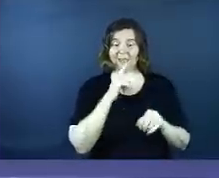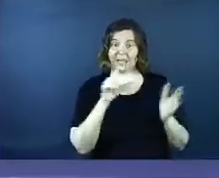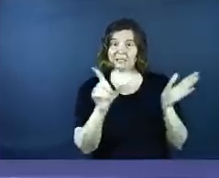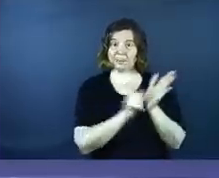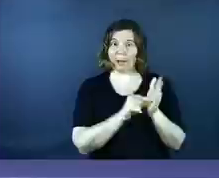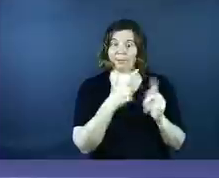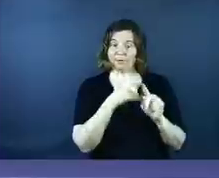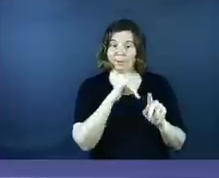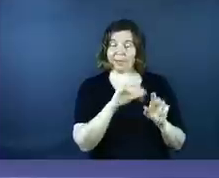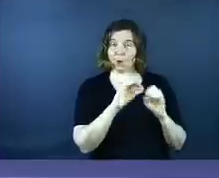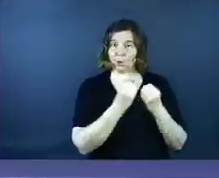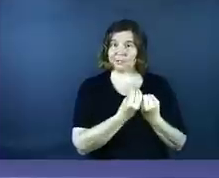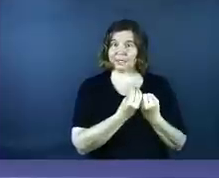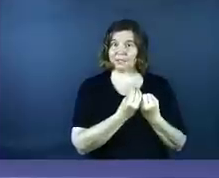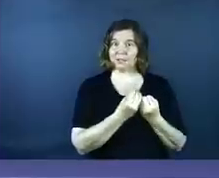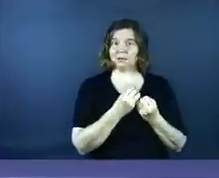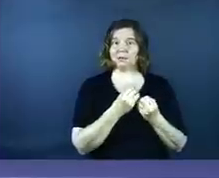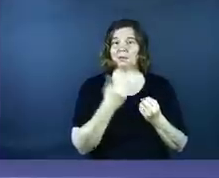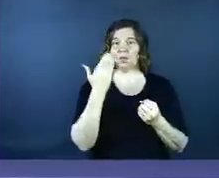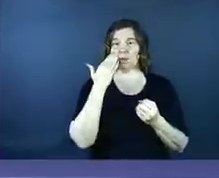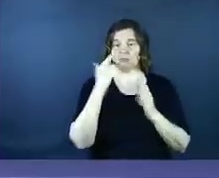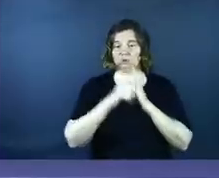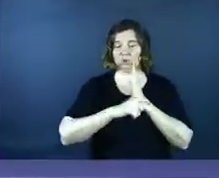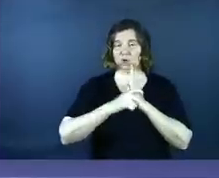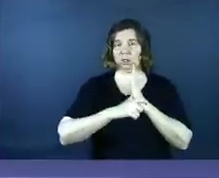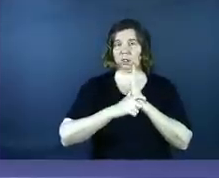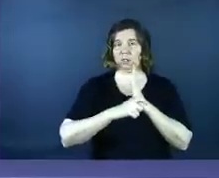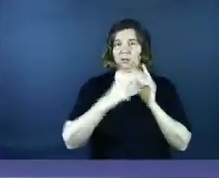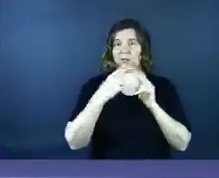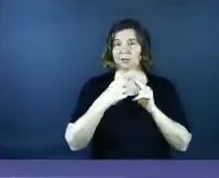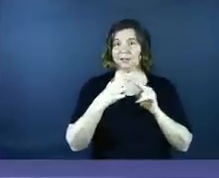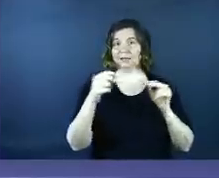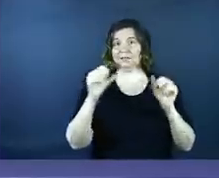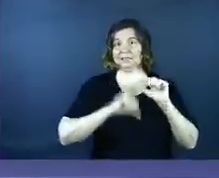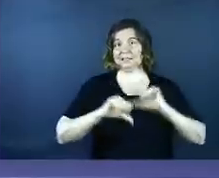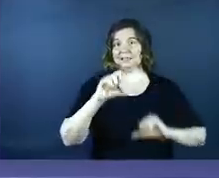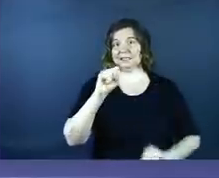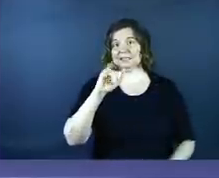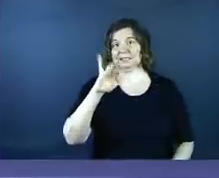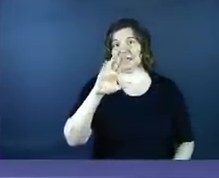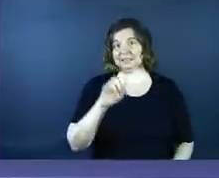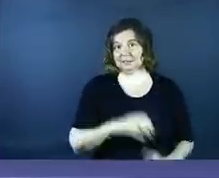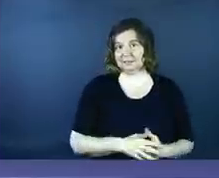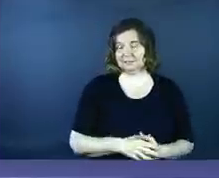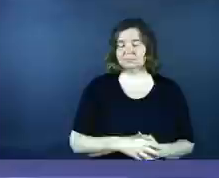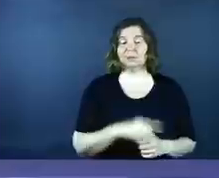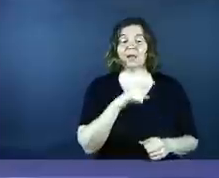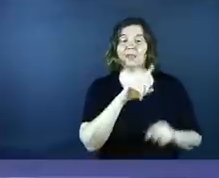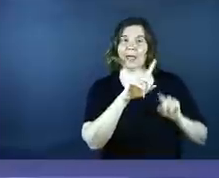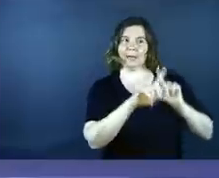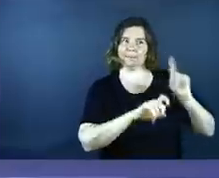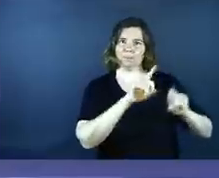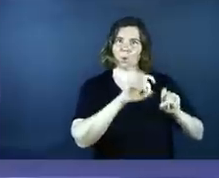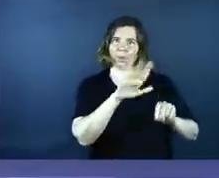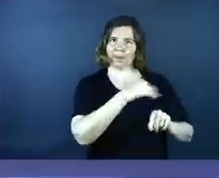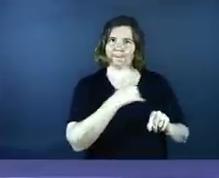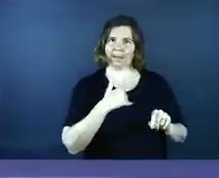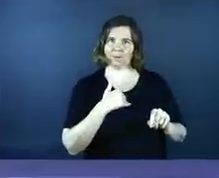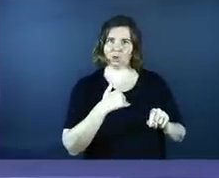publish out of that organization the well-known scientific journal Science. If you've ever heard that. They did a poll of their members